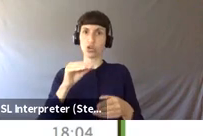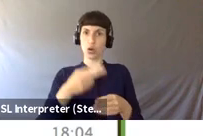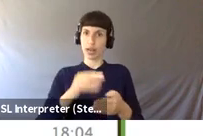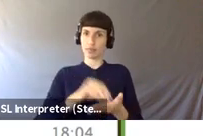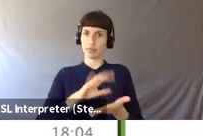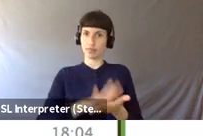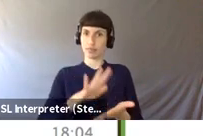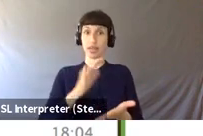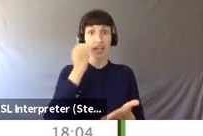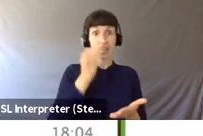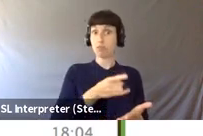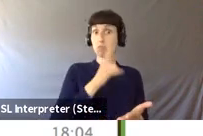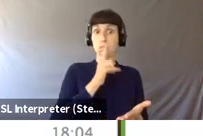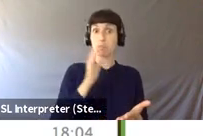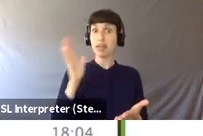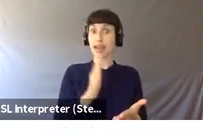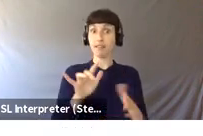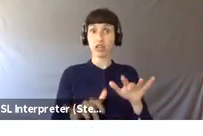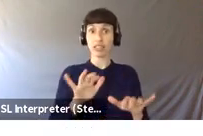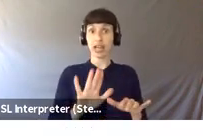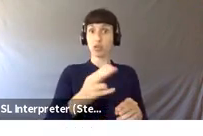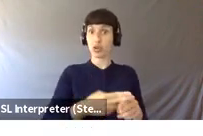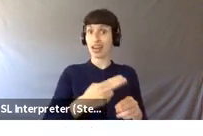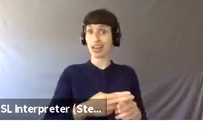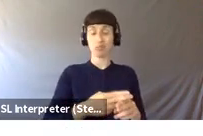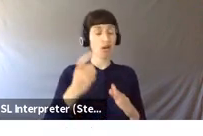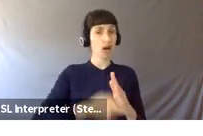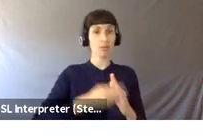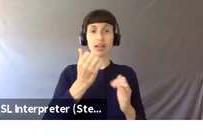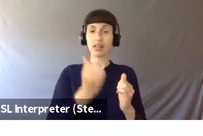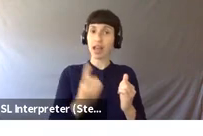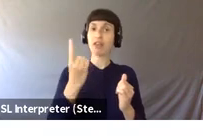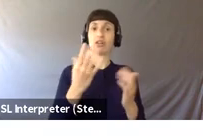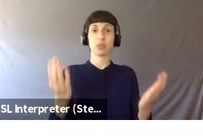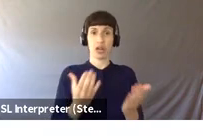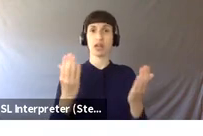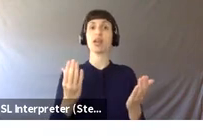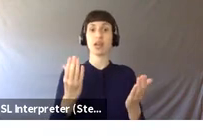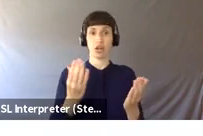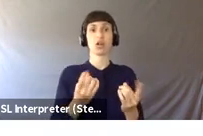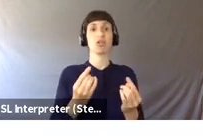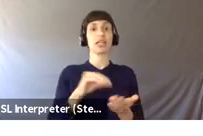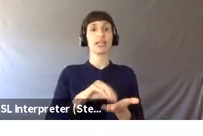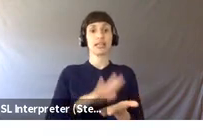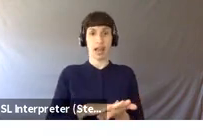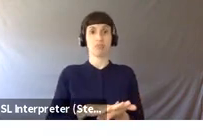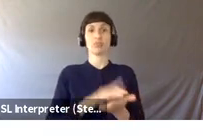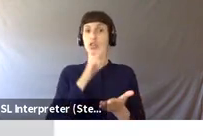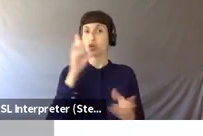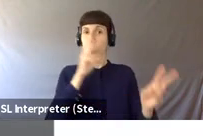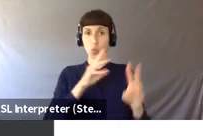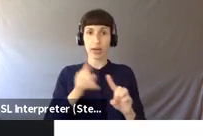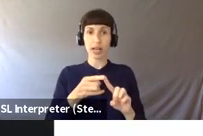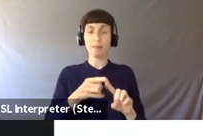it automatically put your name in. Everybody's name's in. Everybody who's here is getting attendance taken. Don't worry about it. I also